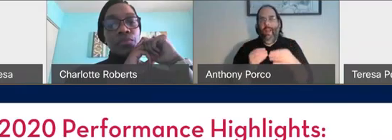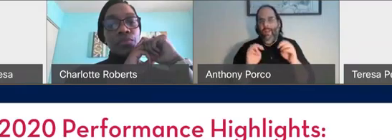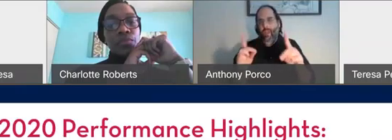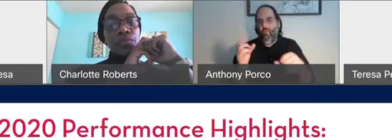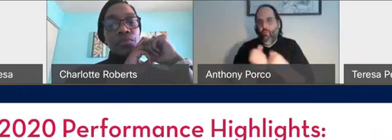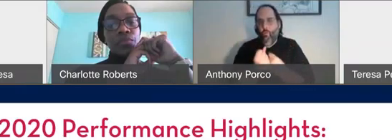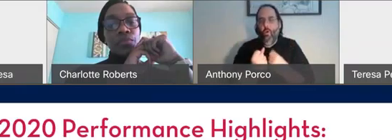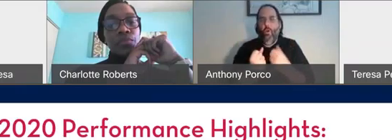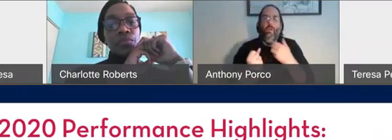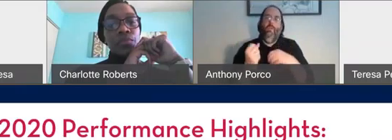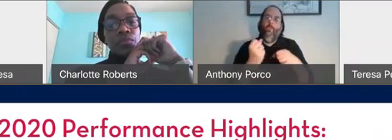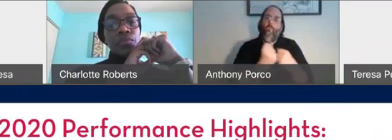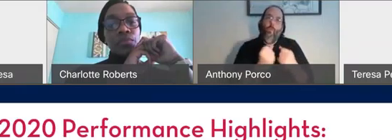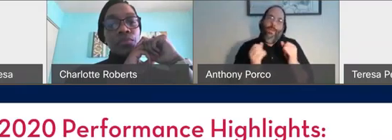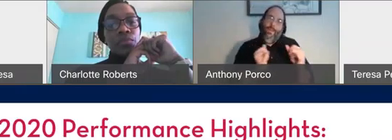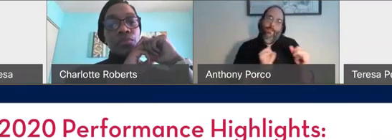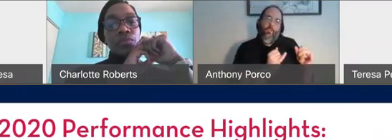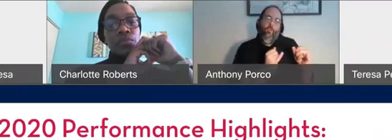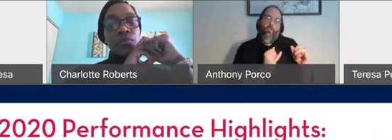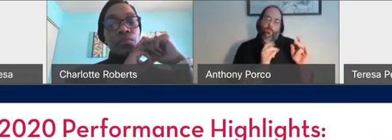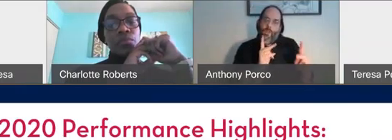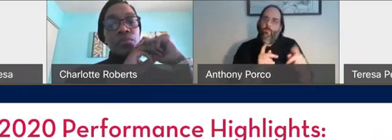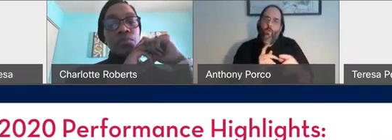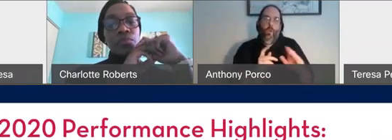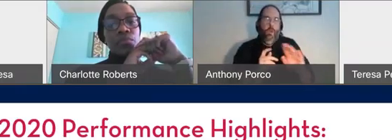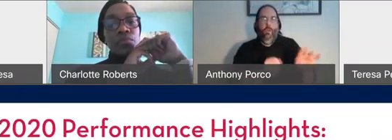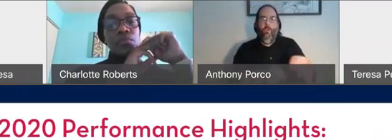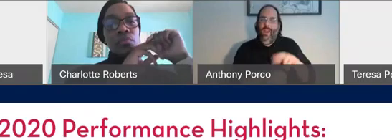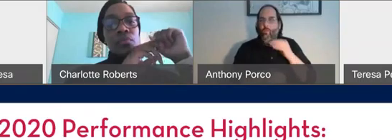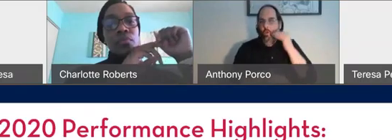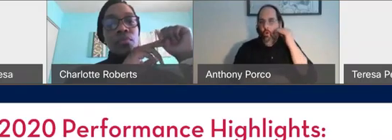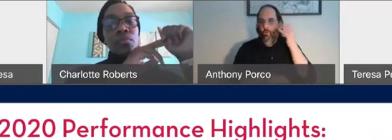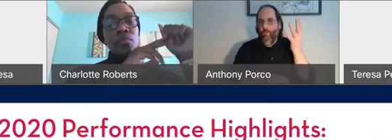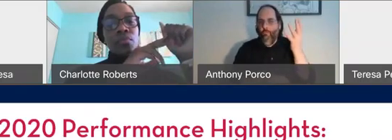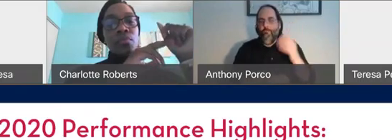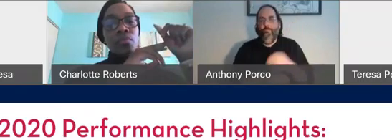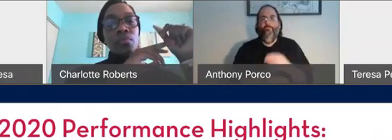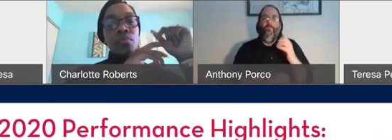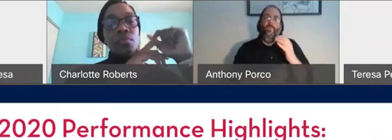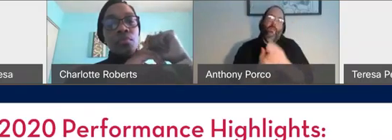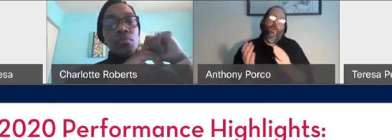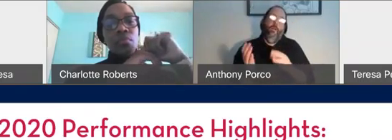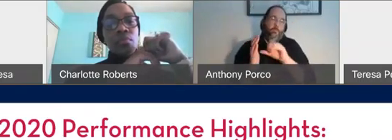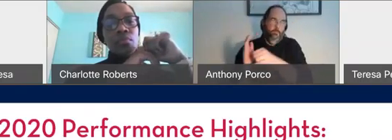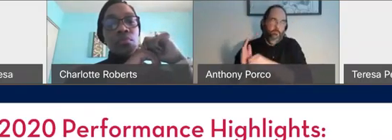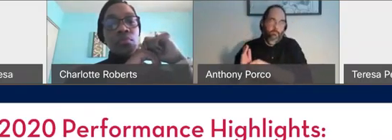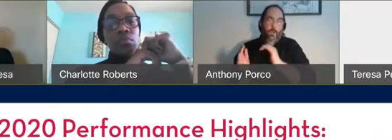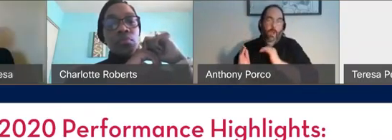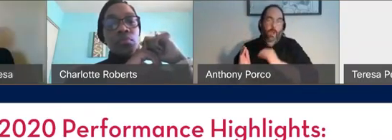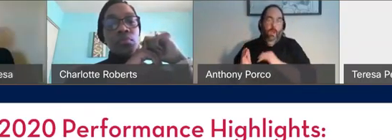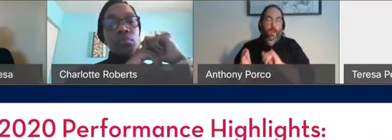and it supports individuals in their natural home. Some of the highlights for our